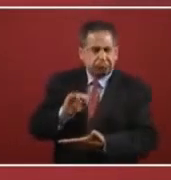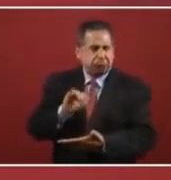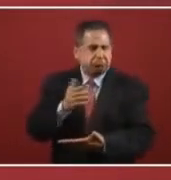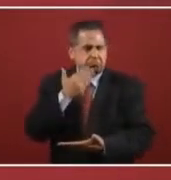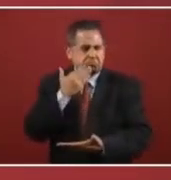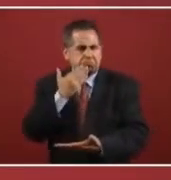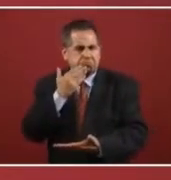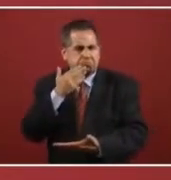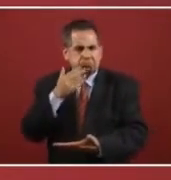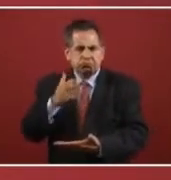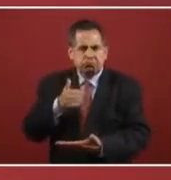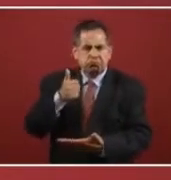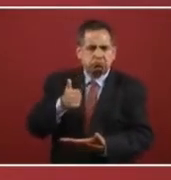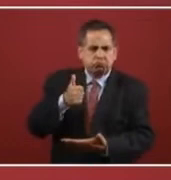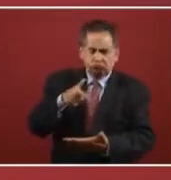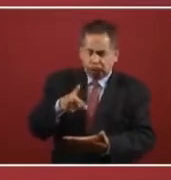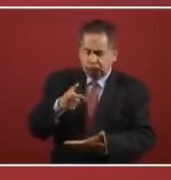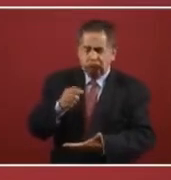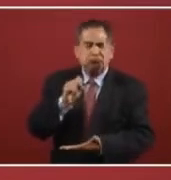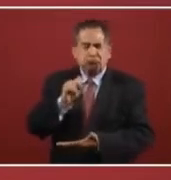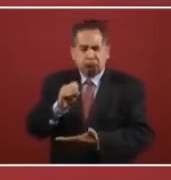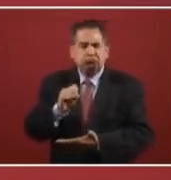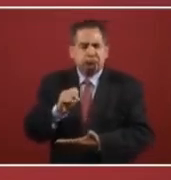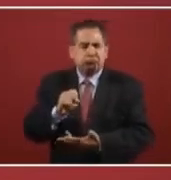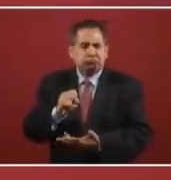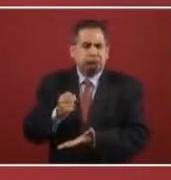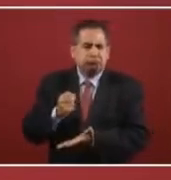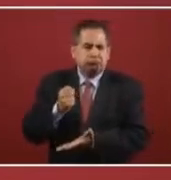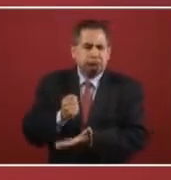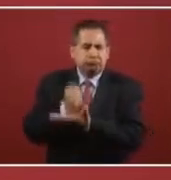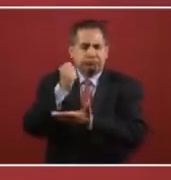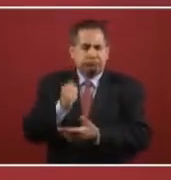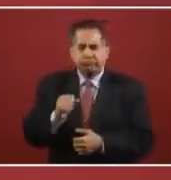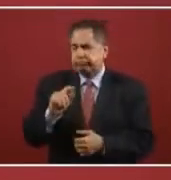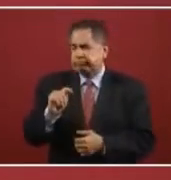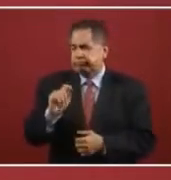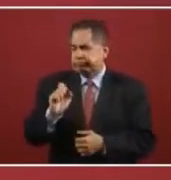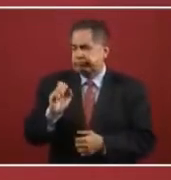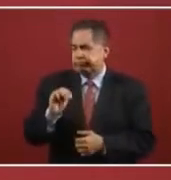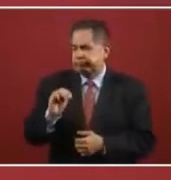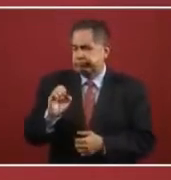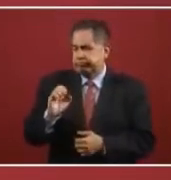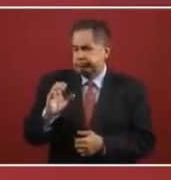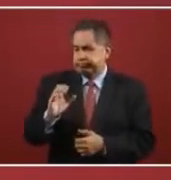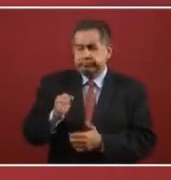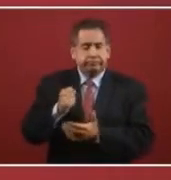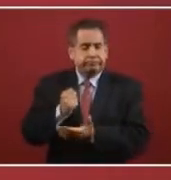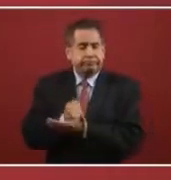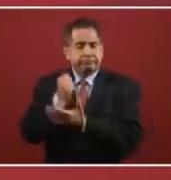eyes la aprobación the approval del tratado of the treaty. Hay